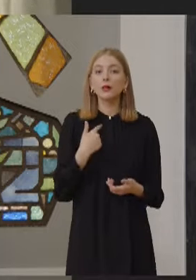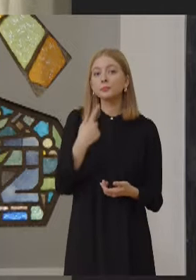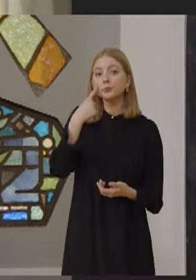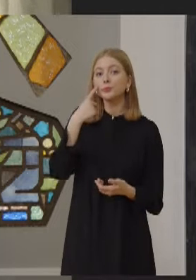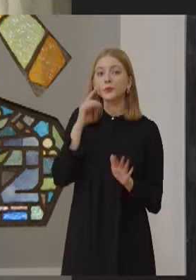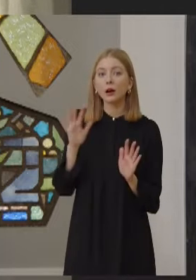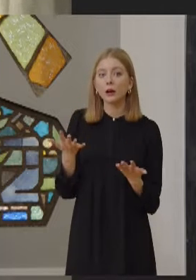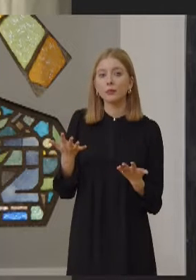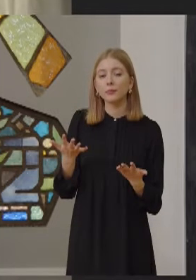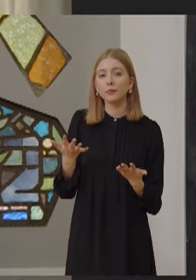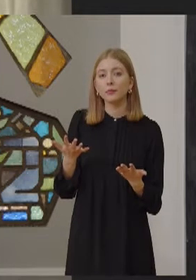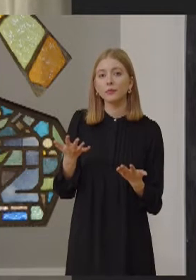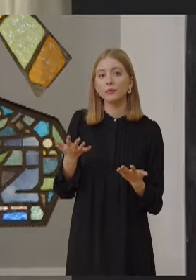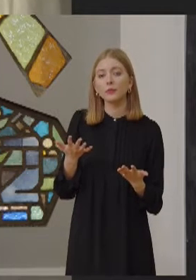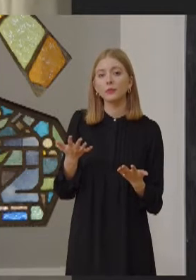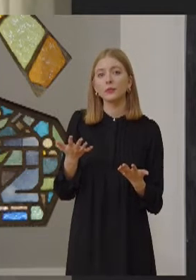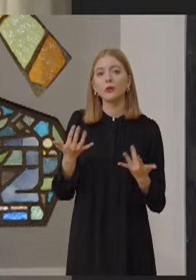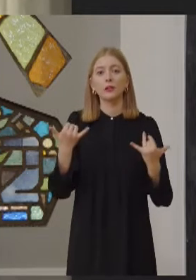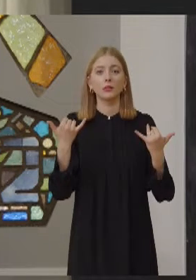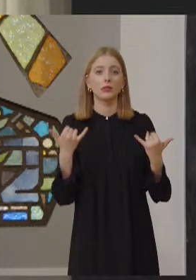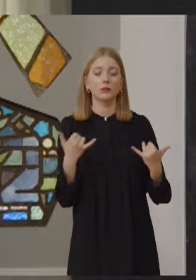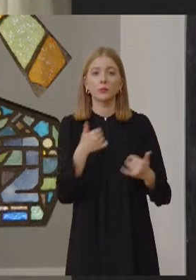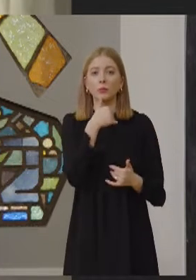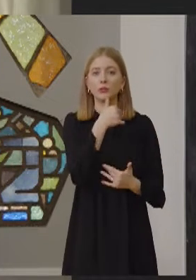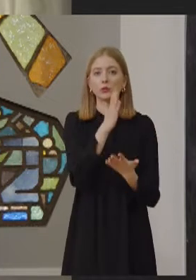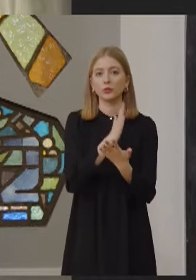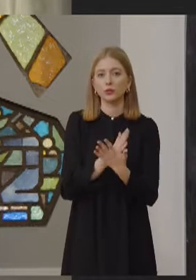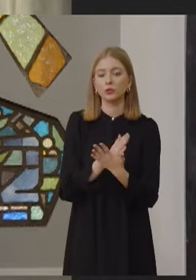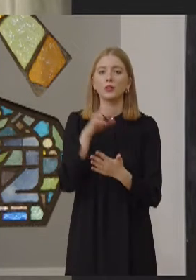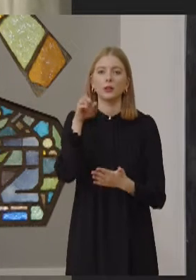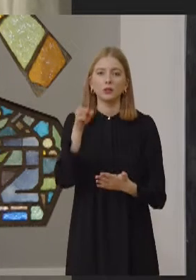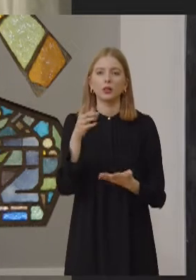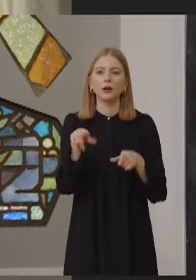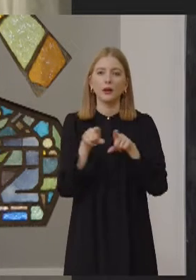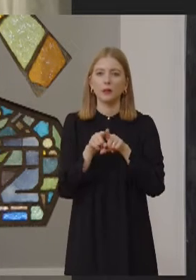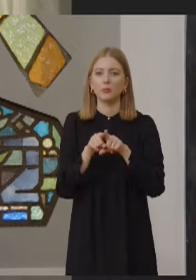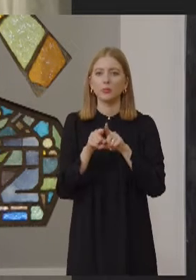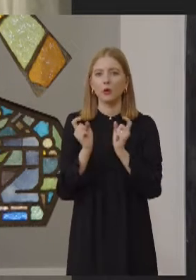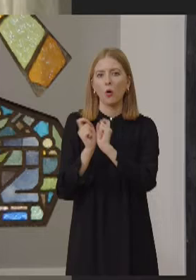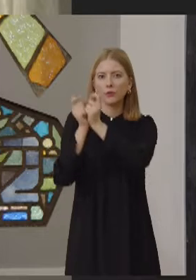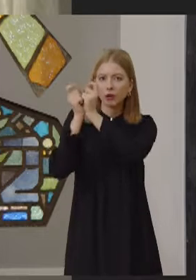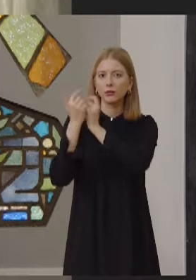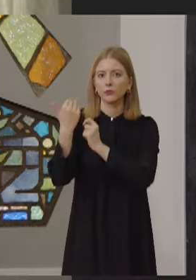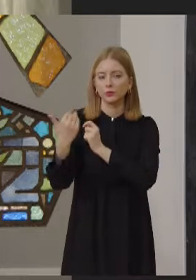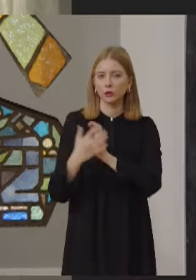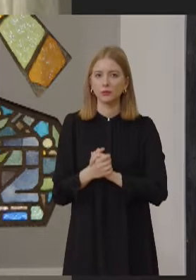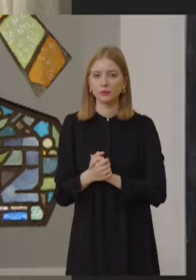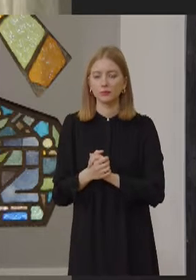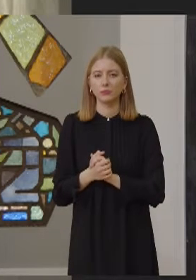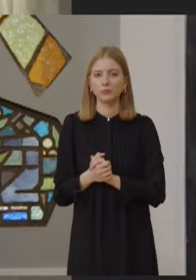comes to Moldova. And it should be noted that there is a conflict of